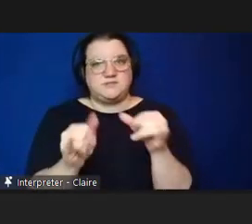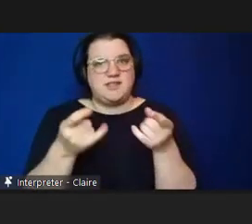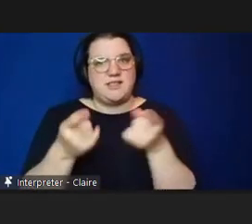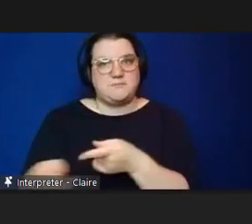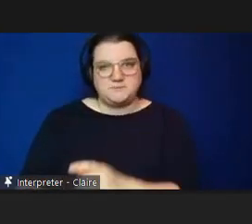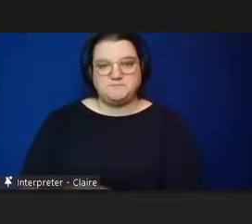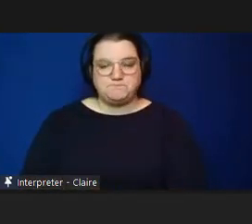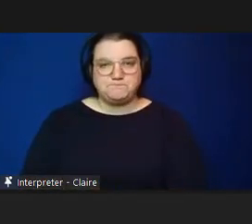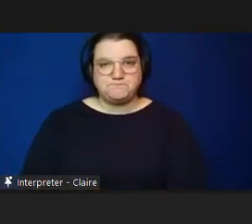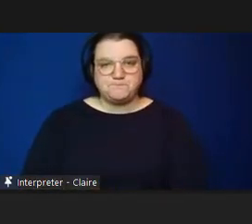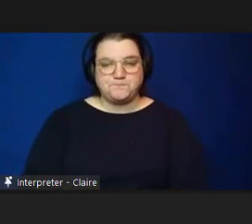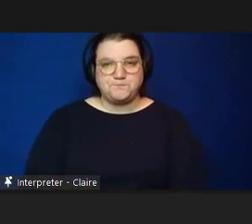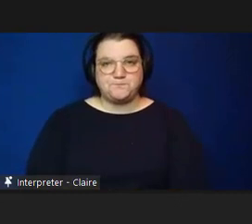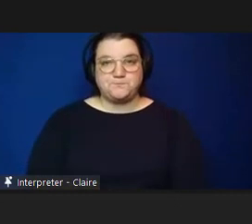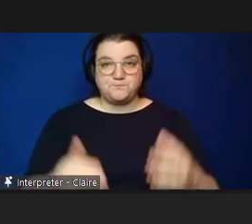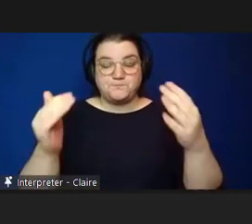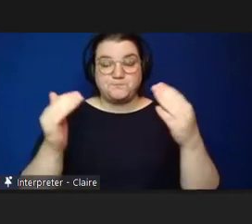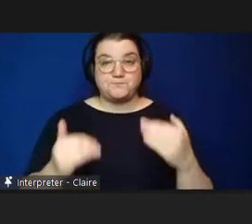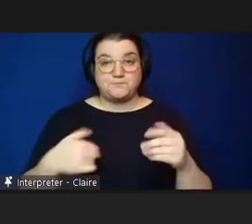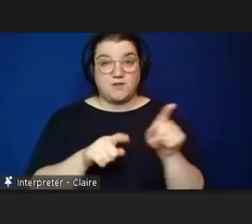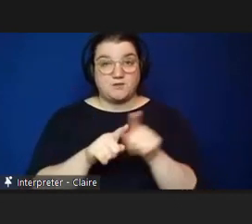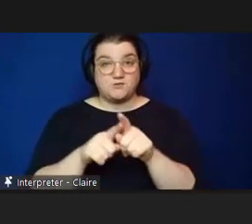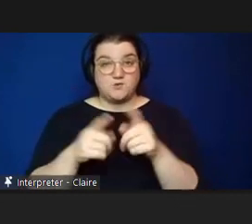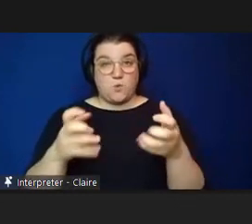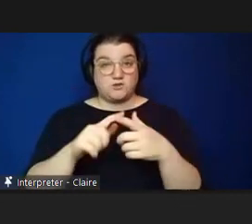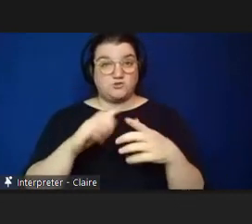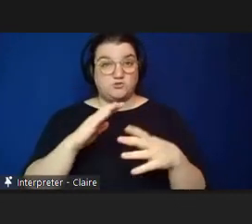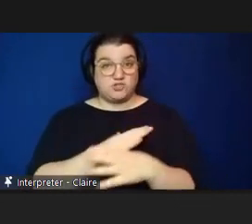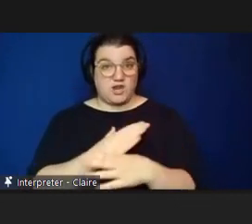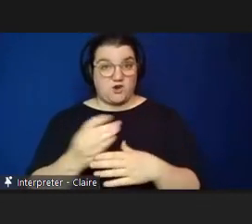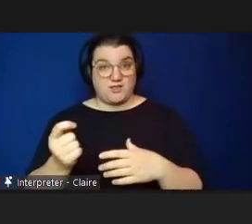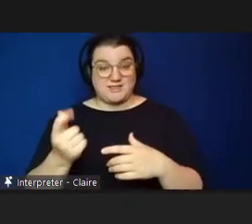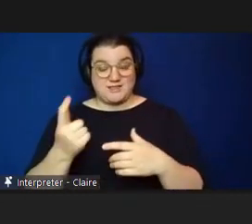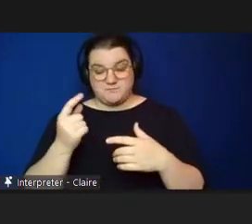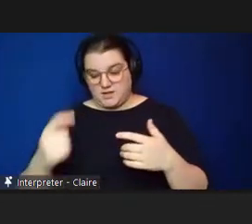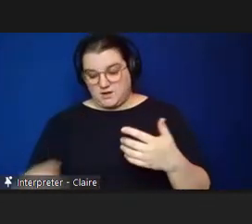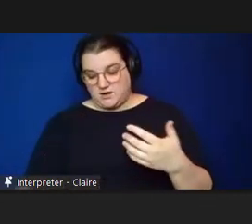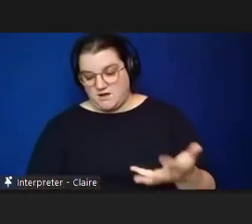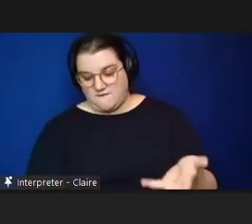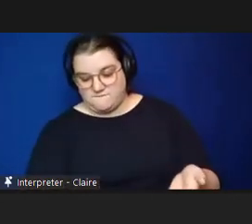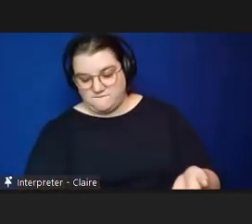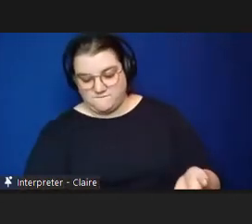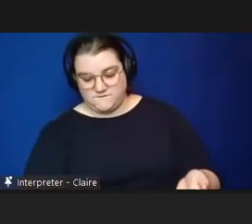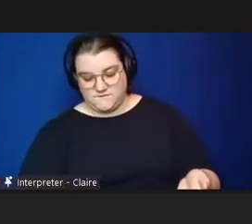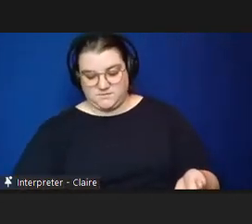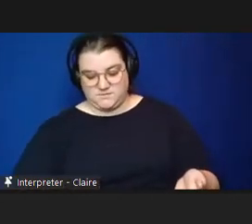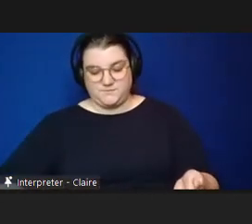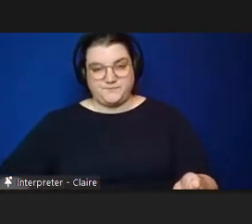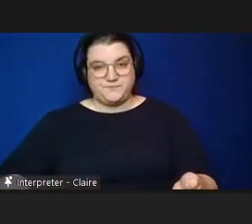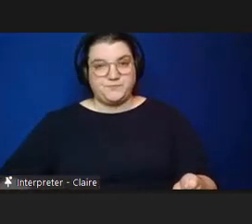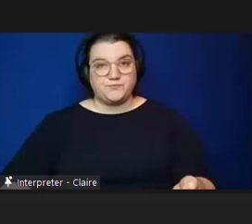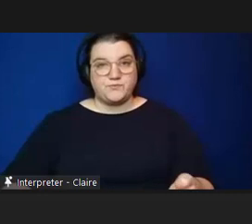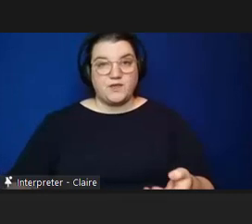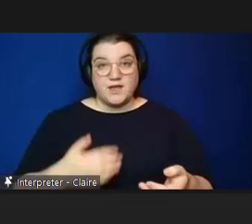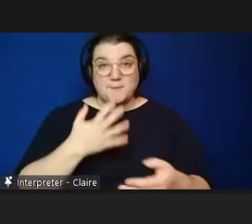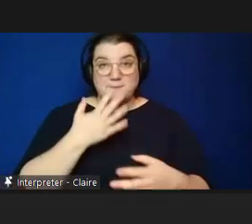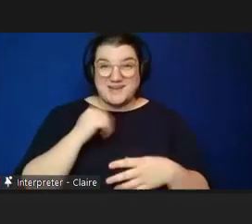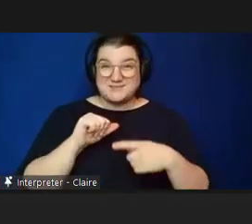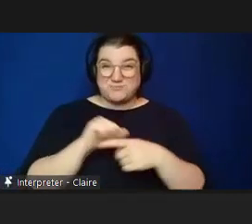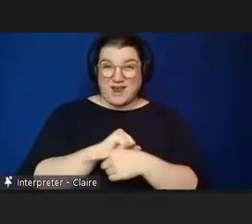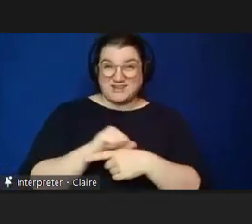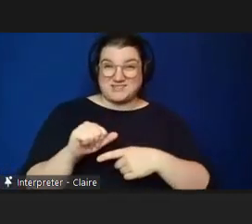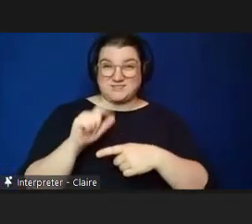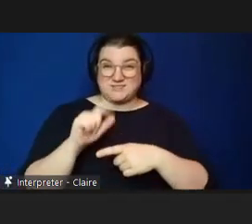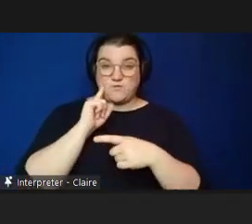I also wanted to share a little bit of best practices in terms of what our